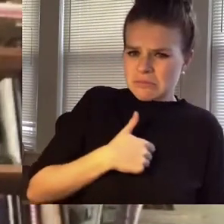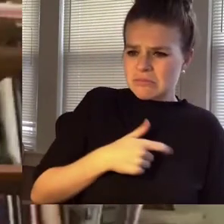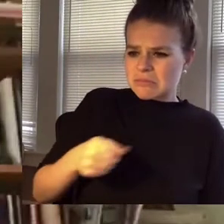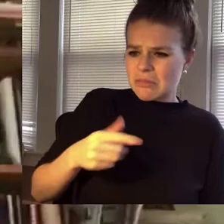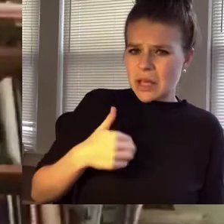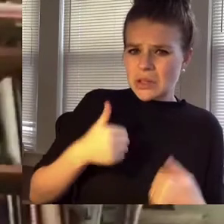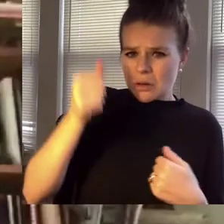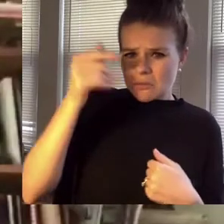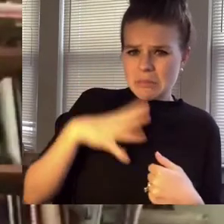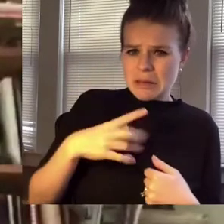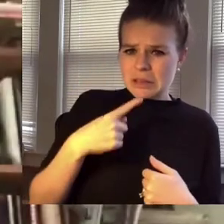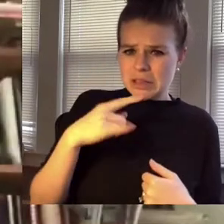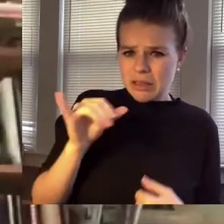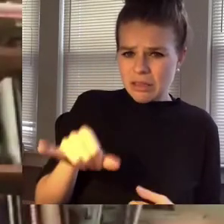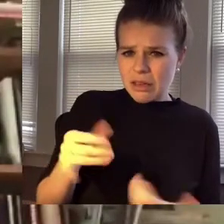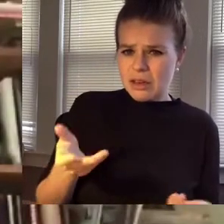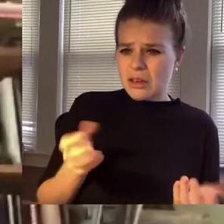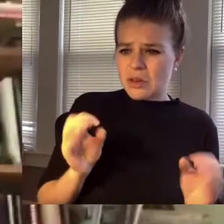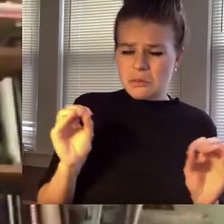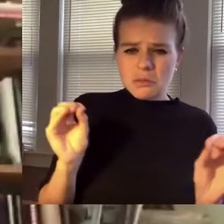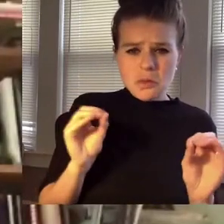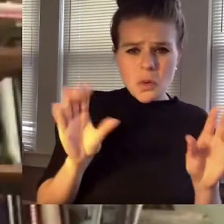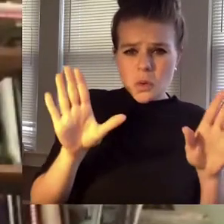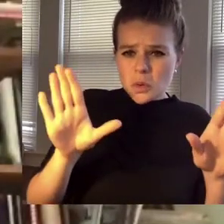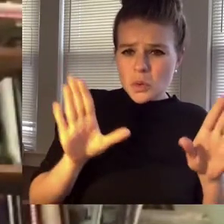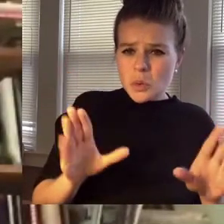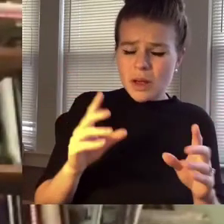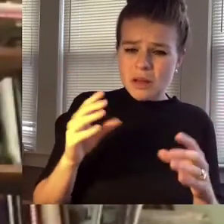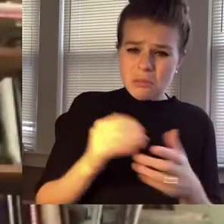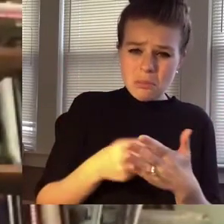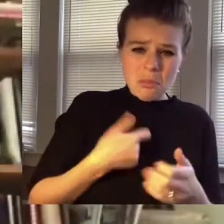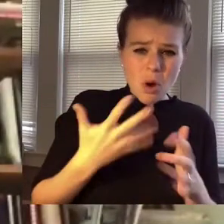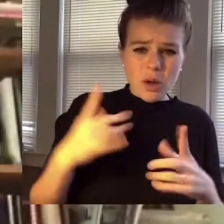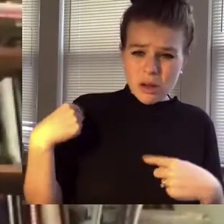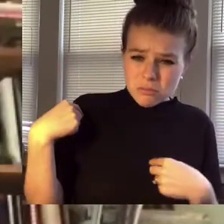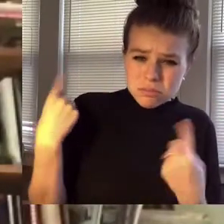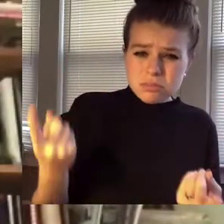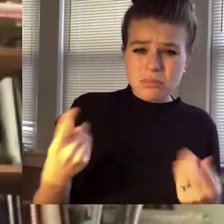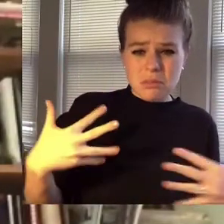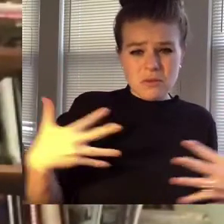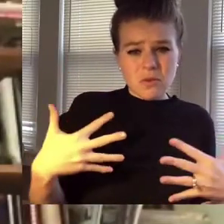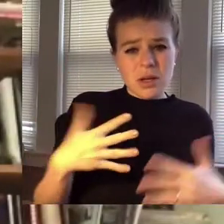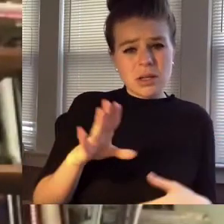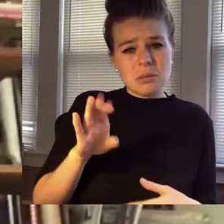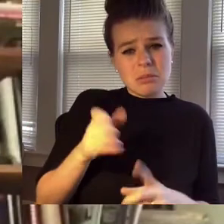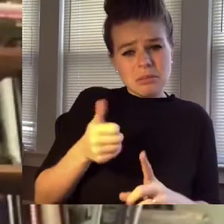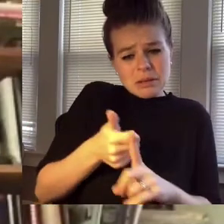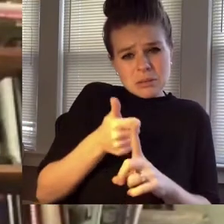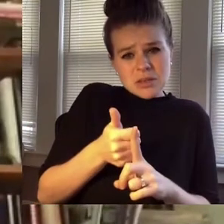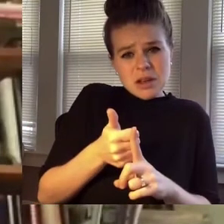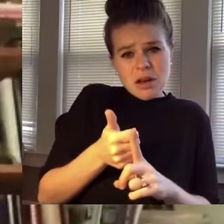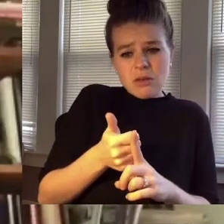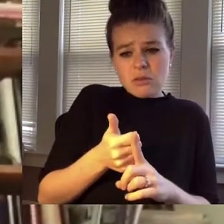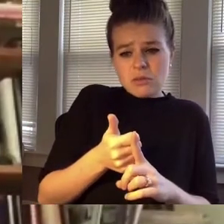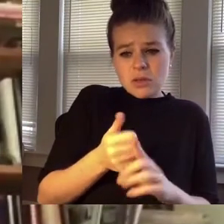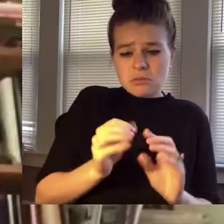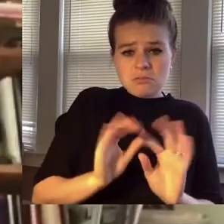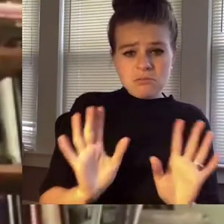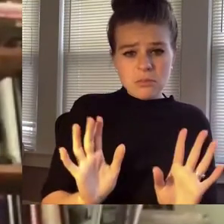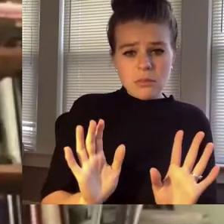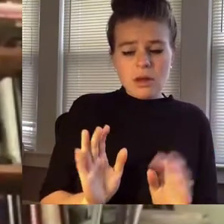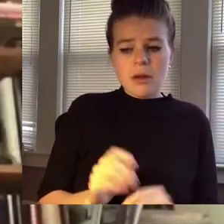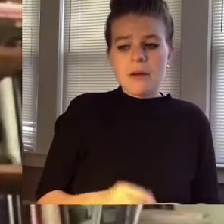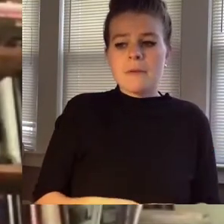that, for no great poet has ever been afraid of being himself. And I doubted then that with